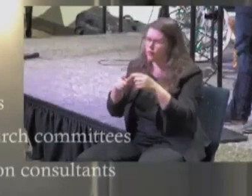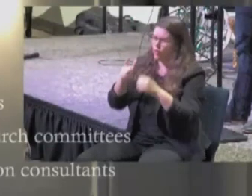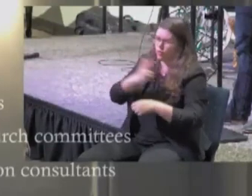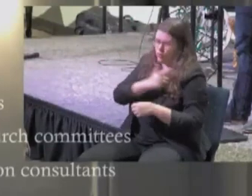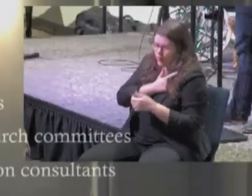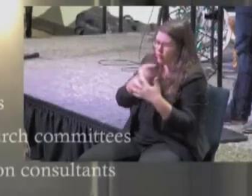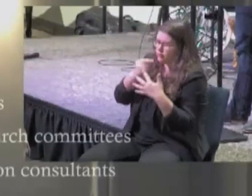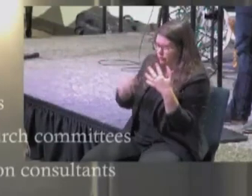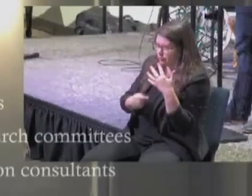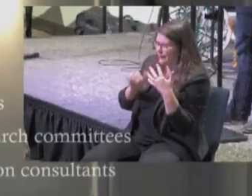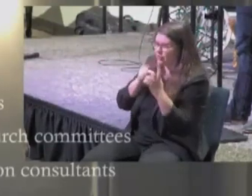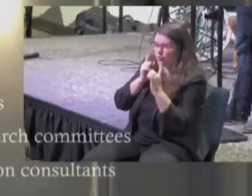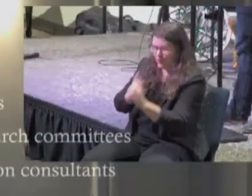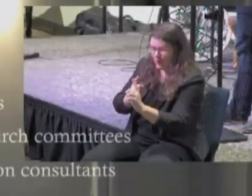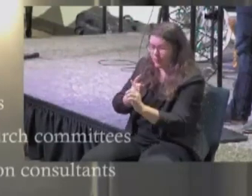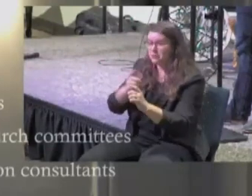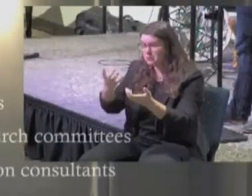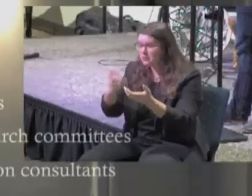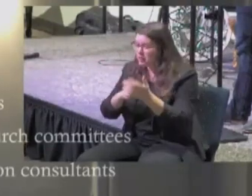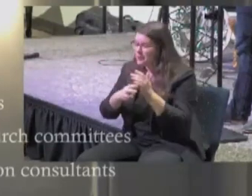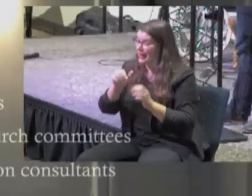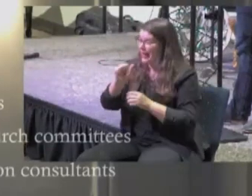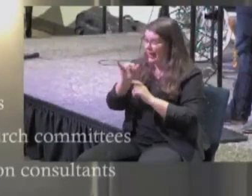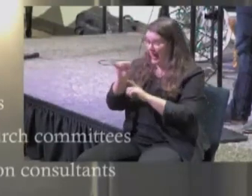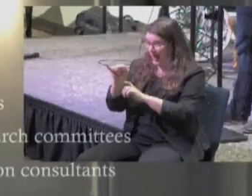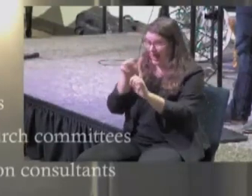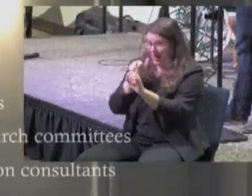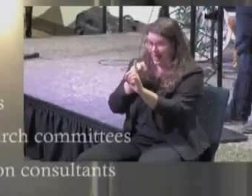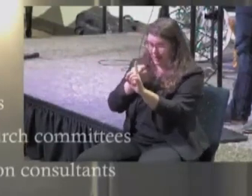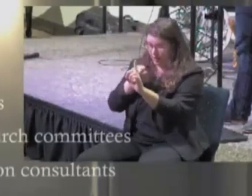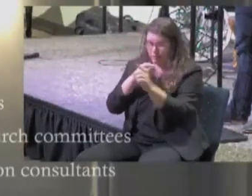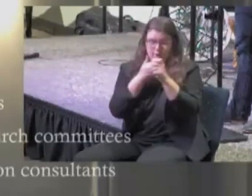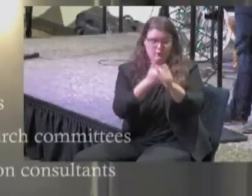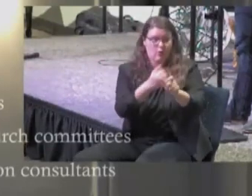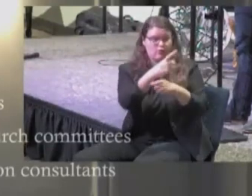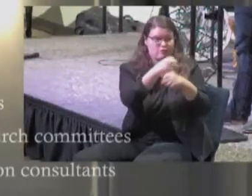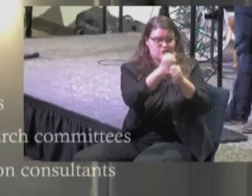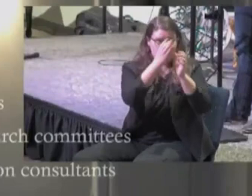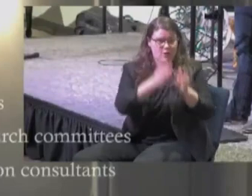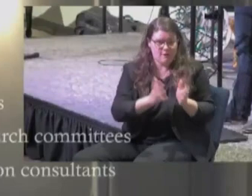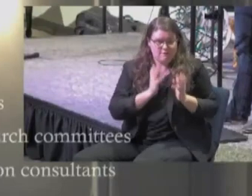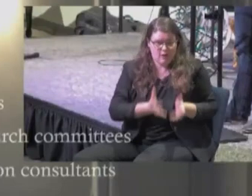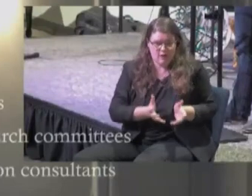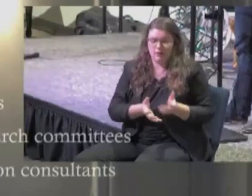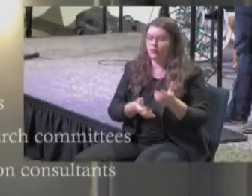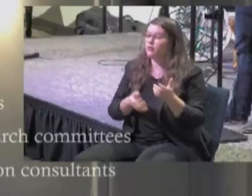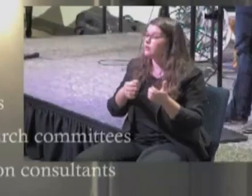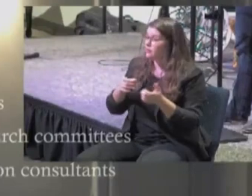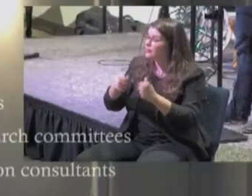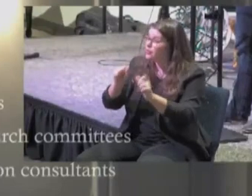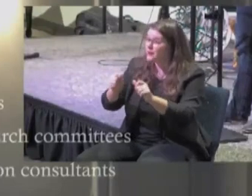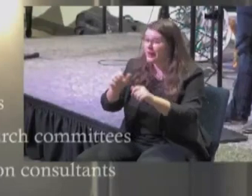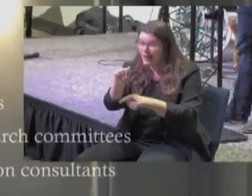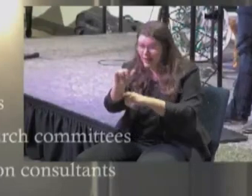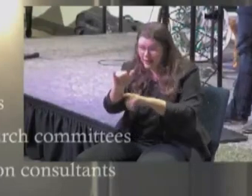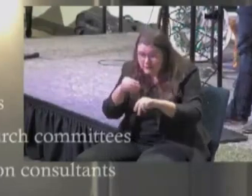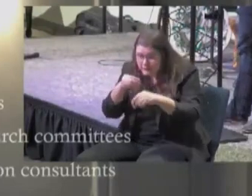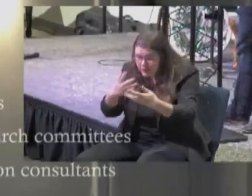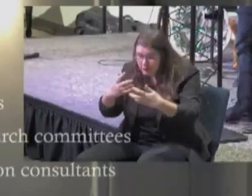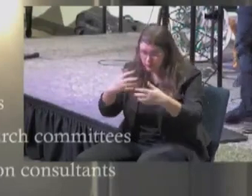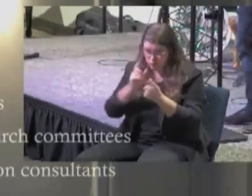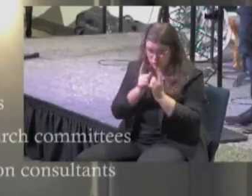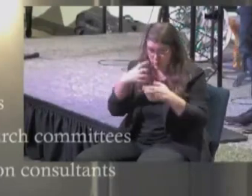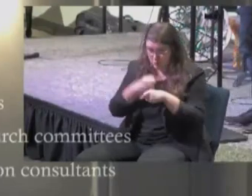Now, this surely means AI's loyalty to their creators and to any brief with which they're commissioned. But in fact, it does go